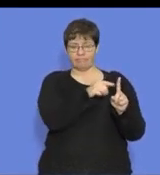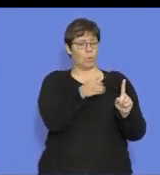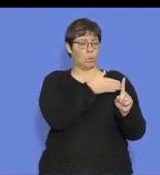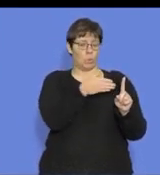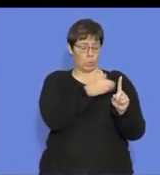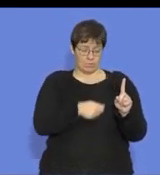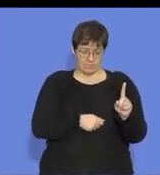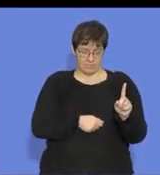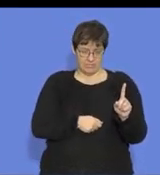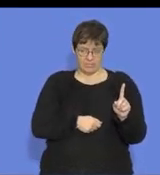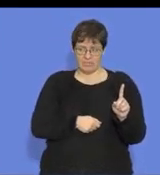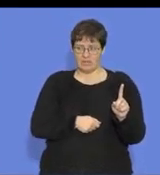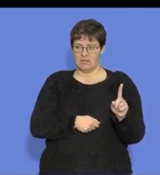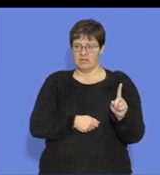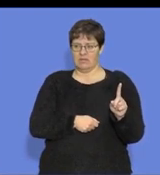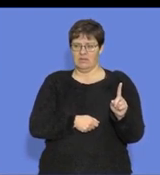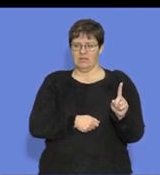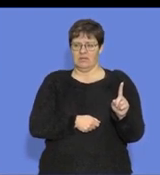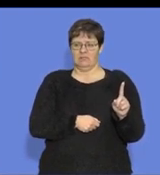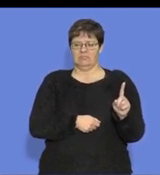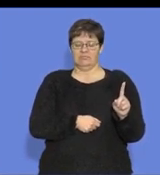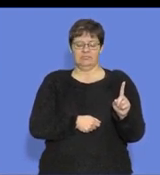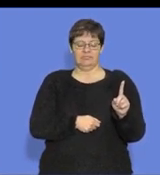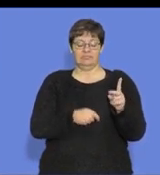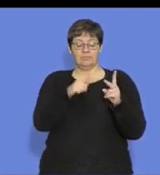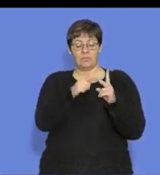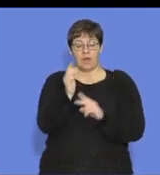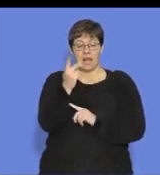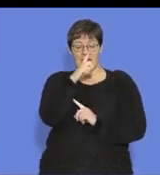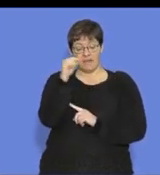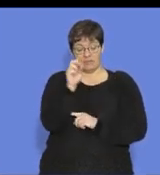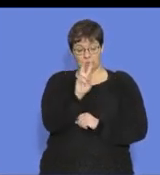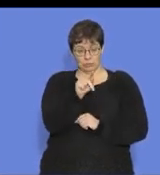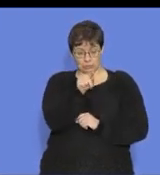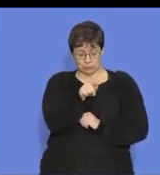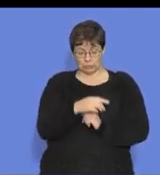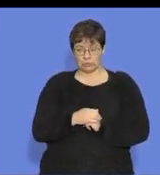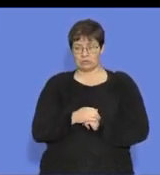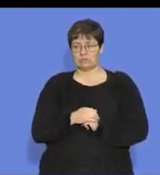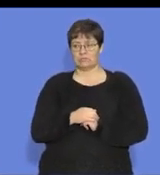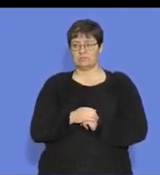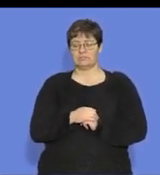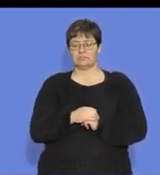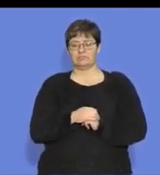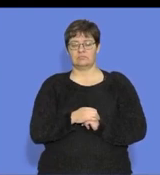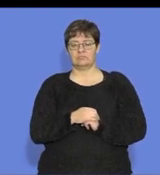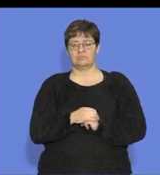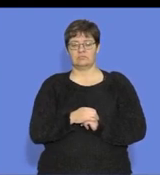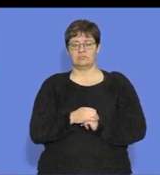no Vaseline on it at all. Leaf number two,